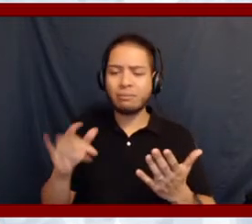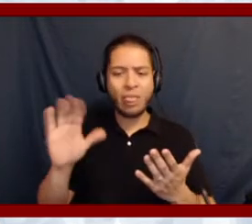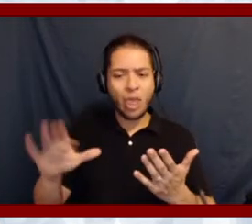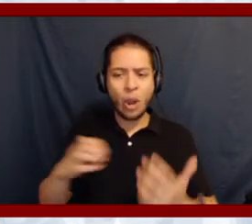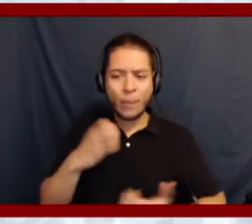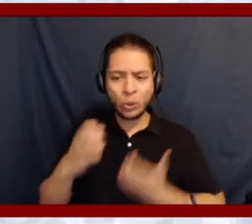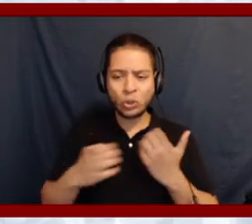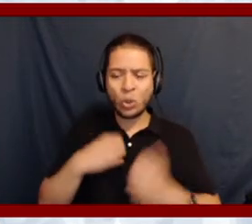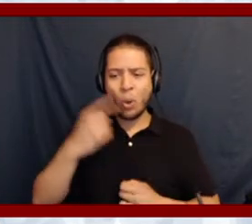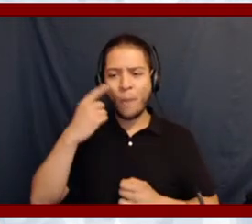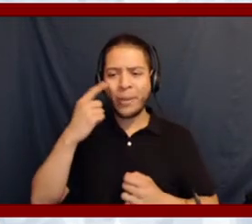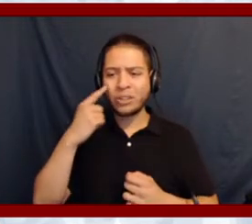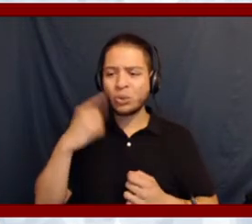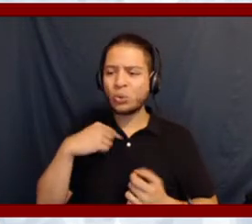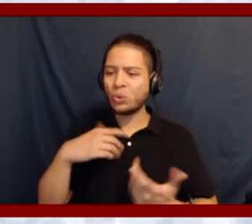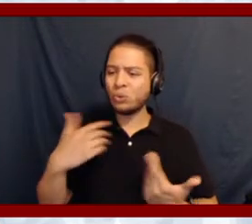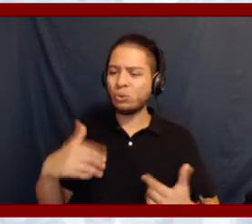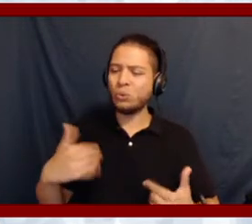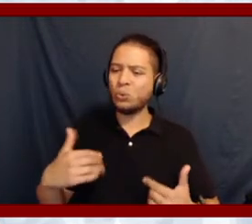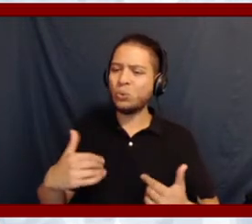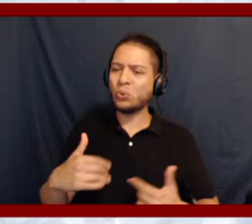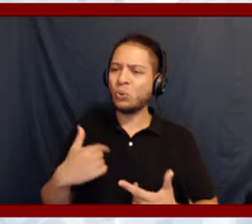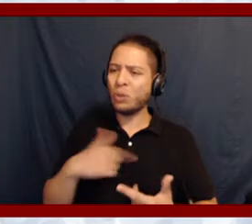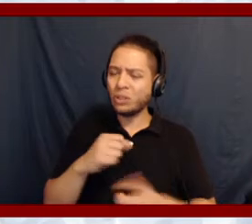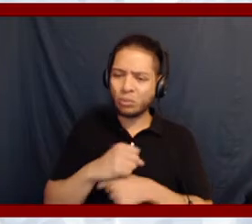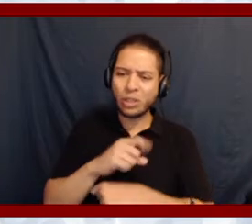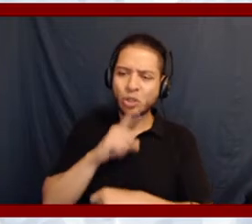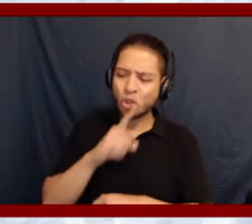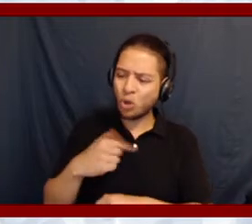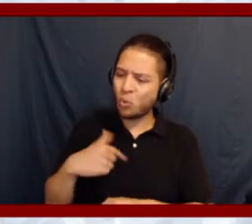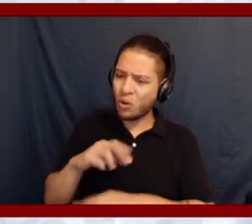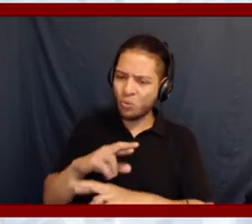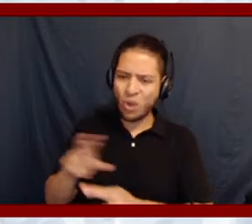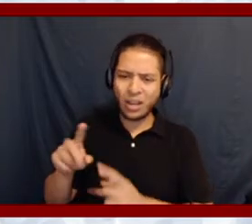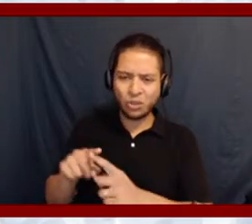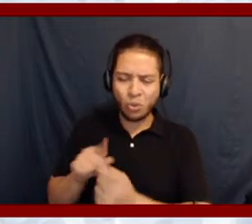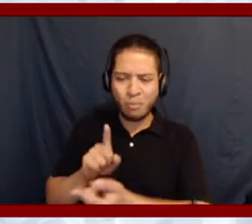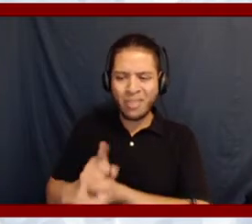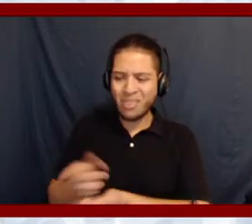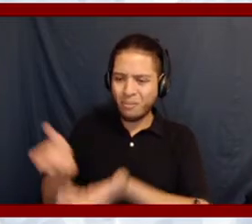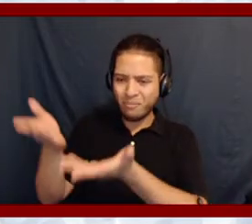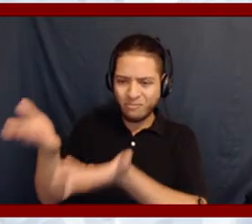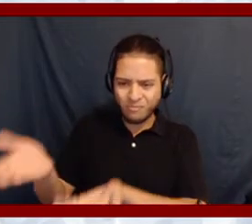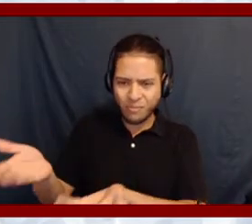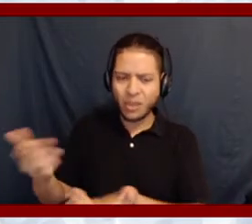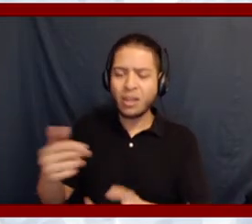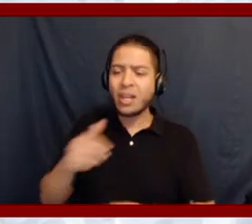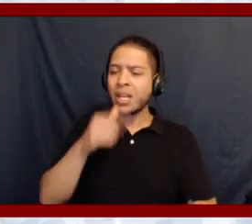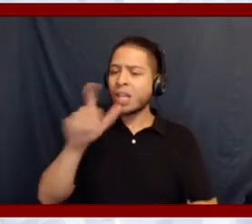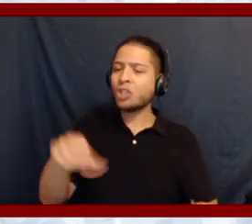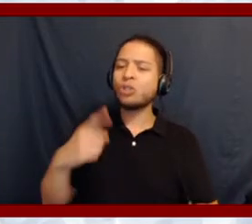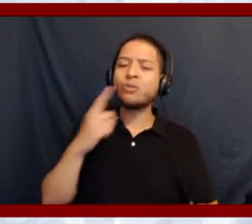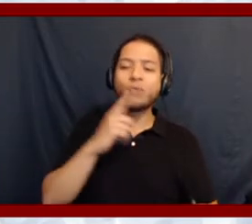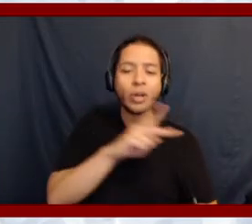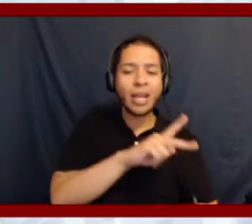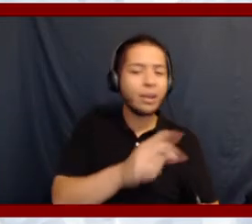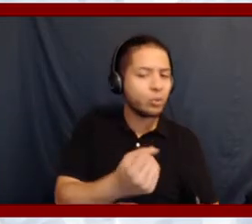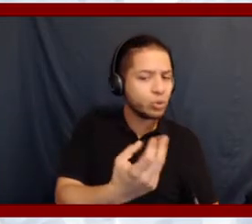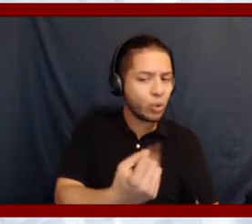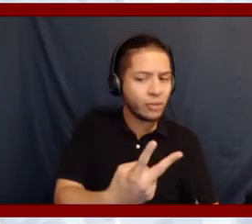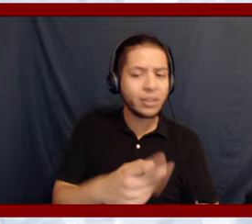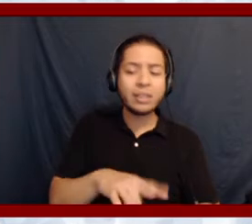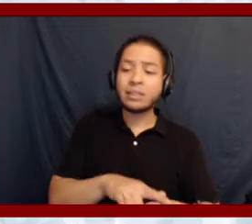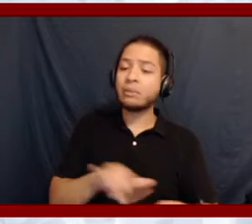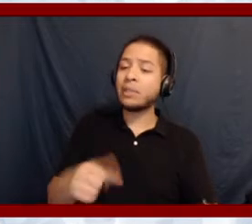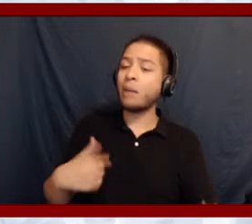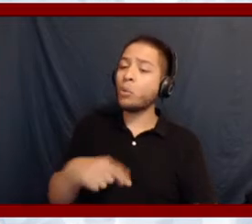We need to be prepared to meet them. The budget does call on specific strategies to provide funds, not only at the K-12 level, but at the higher education